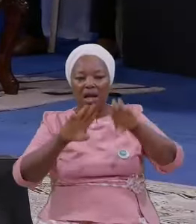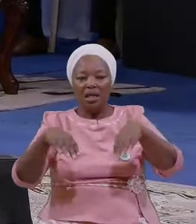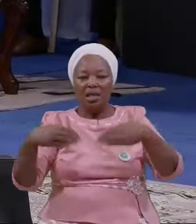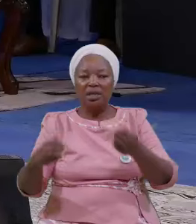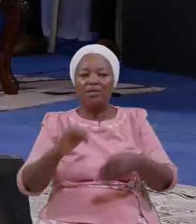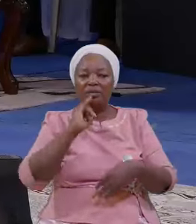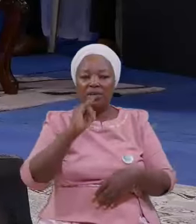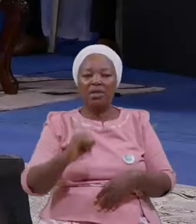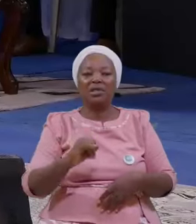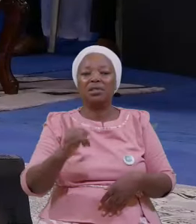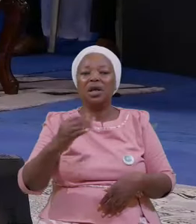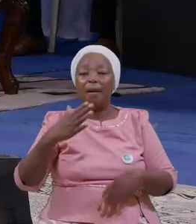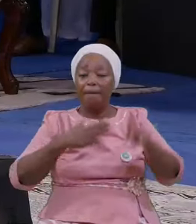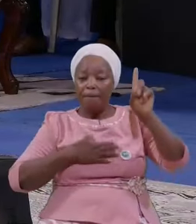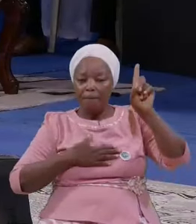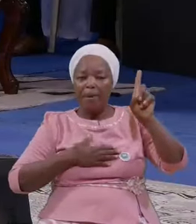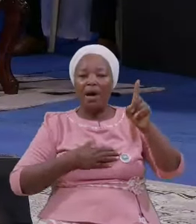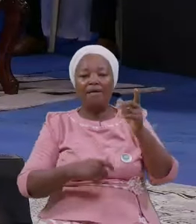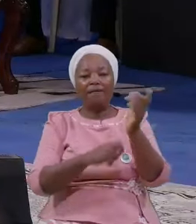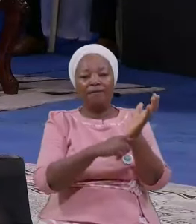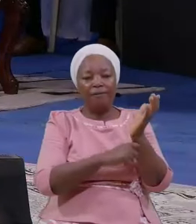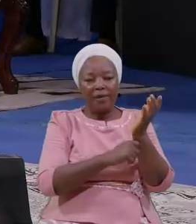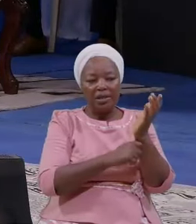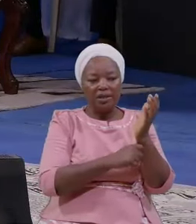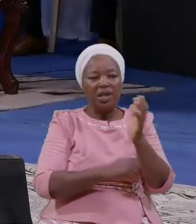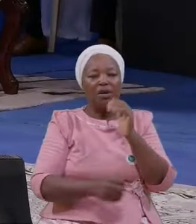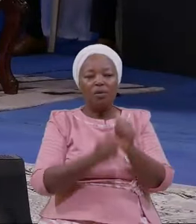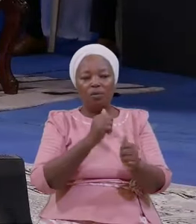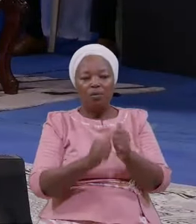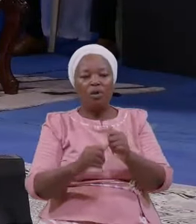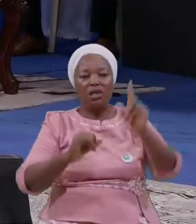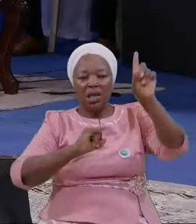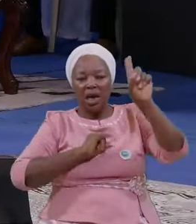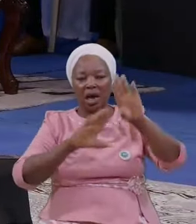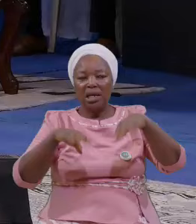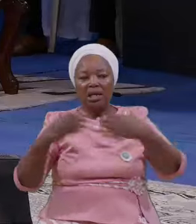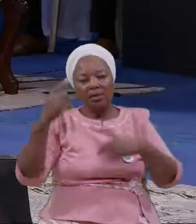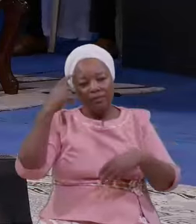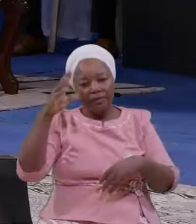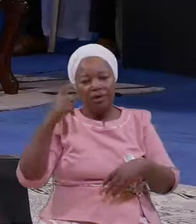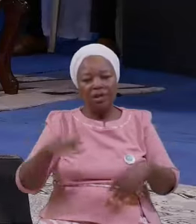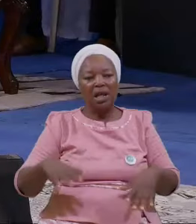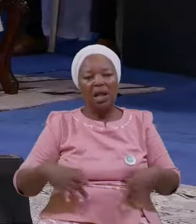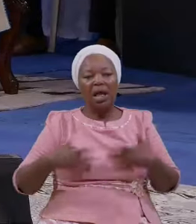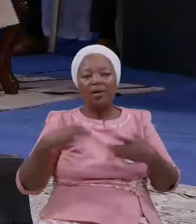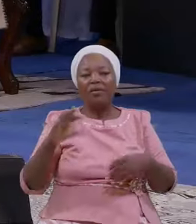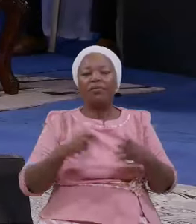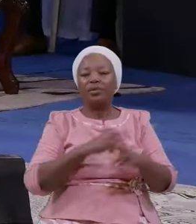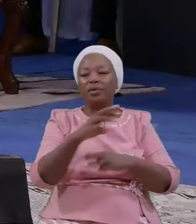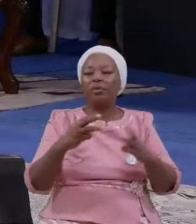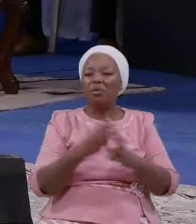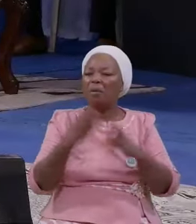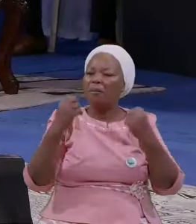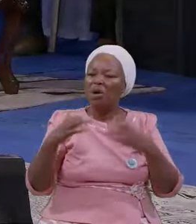flesh, which I give for the life of the world. Many of them did not understand